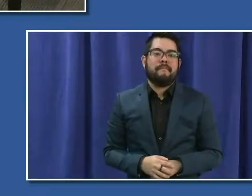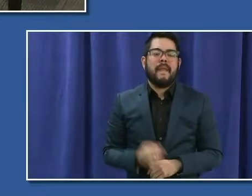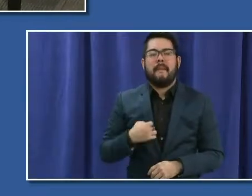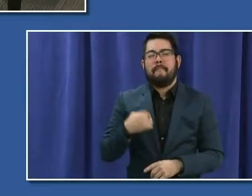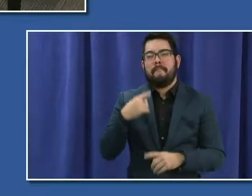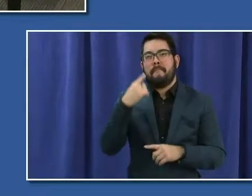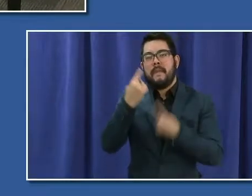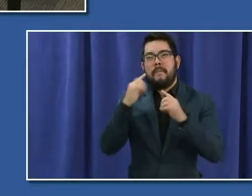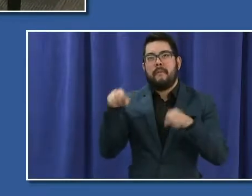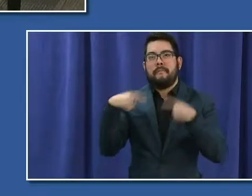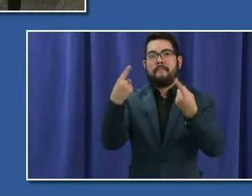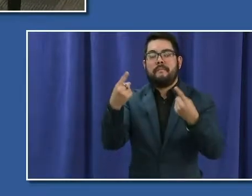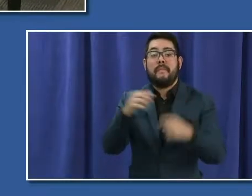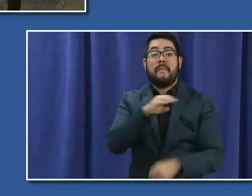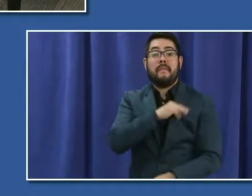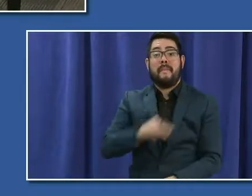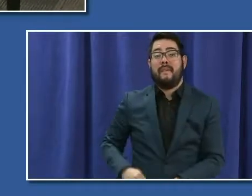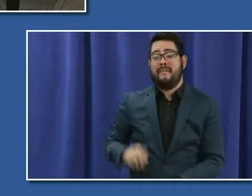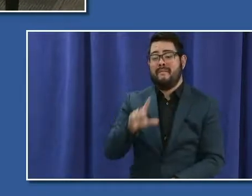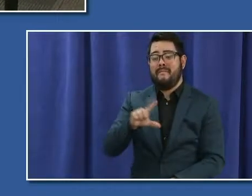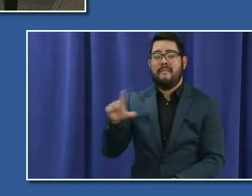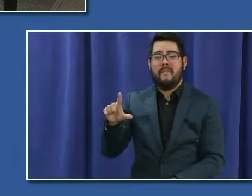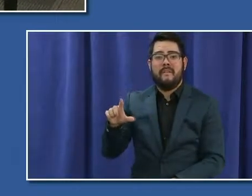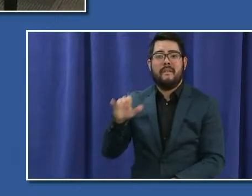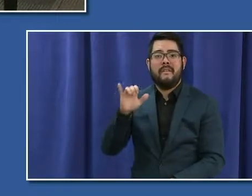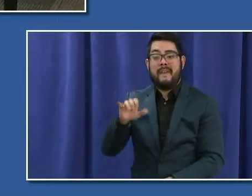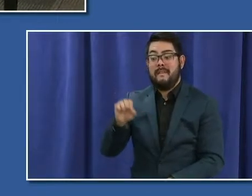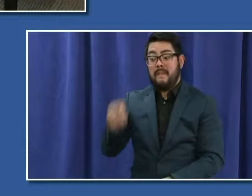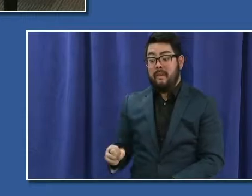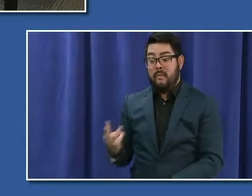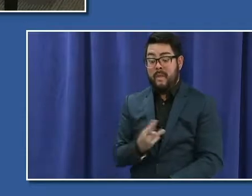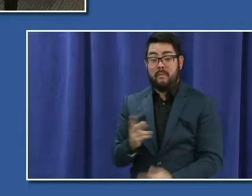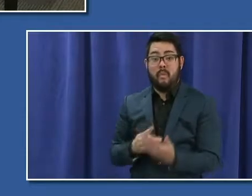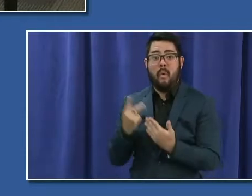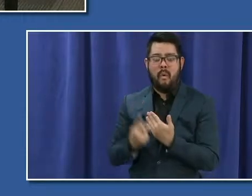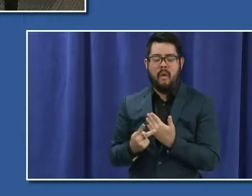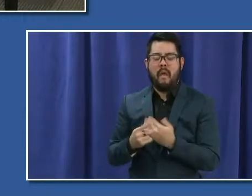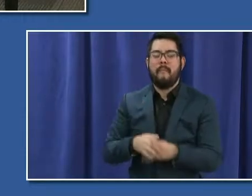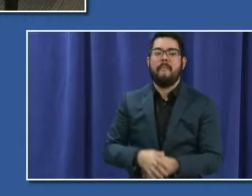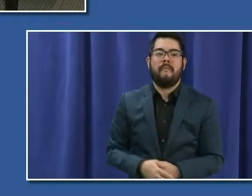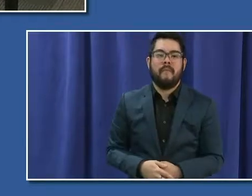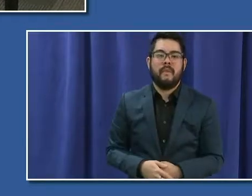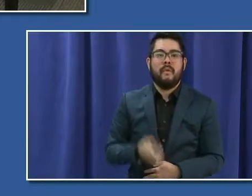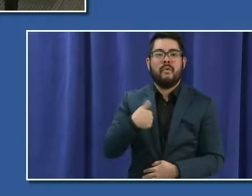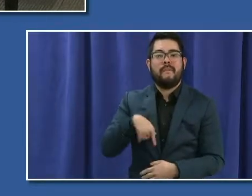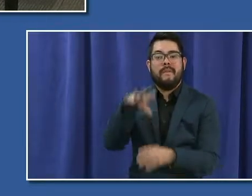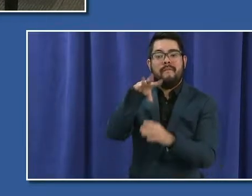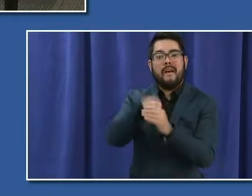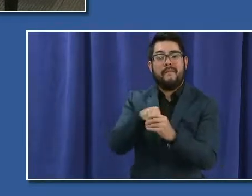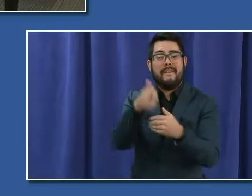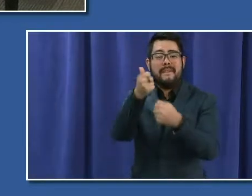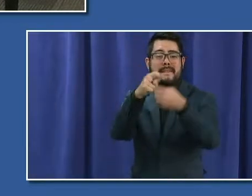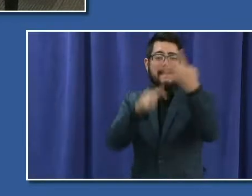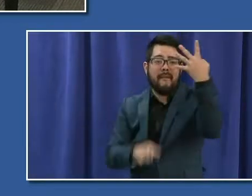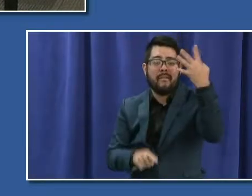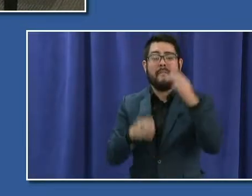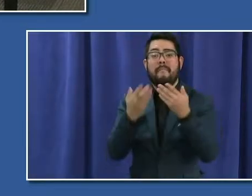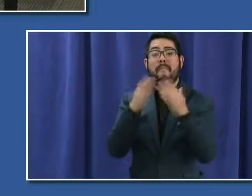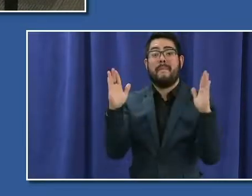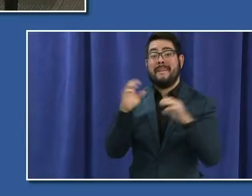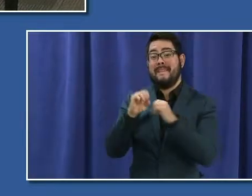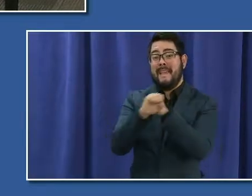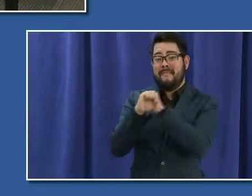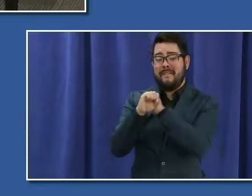the Mayor Lightfoot's Invest Southwest program. We've been doing a number of both public safety related as well as